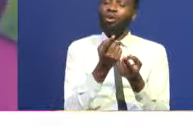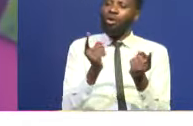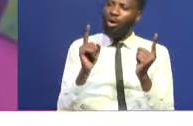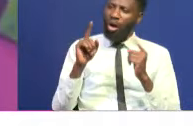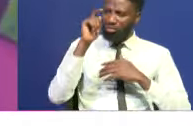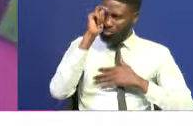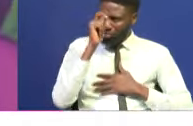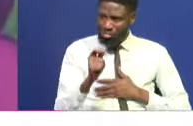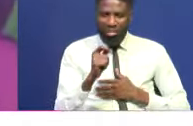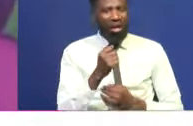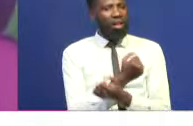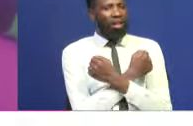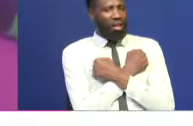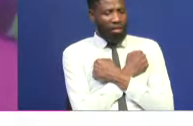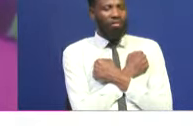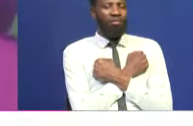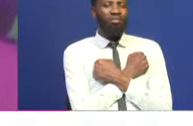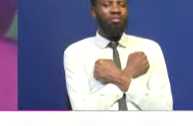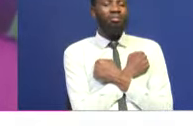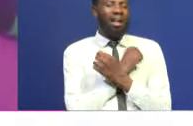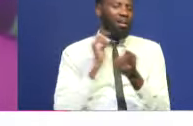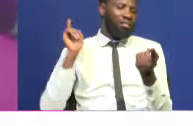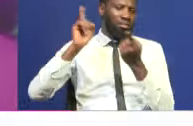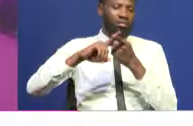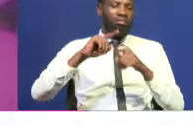until his final breath.